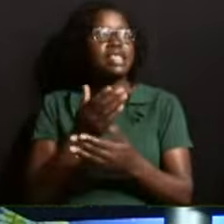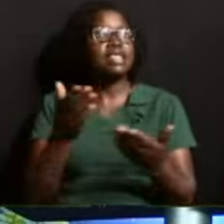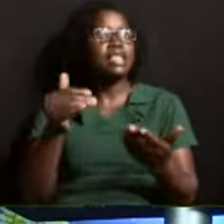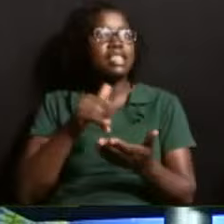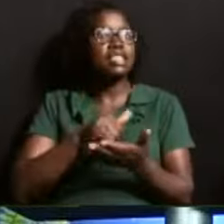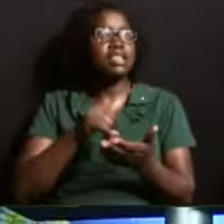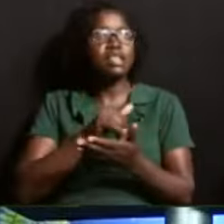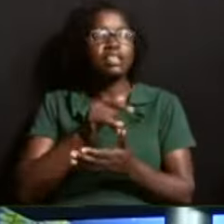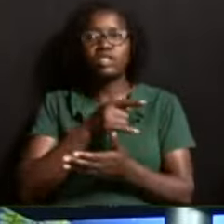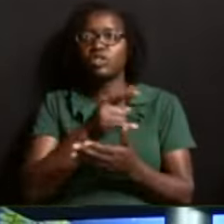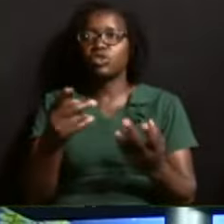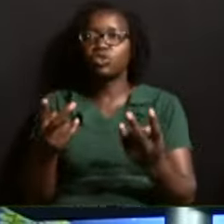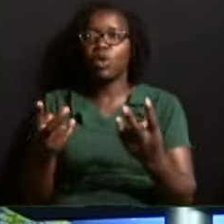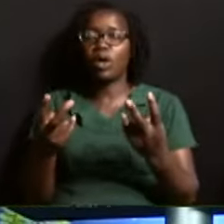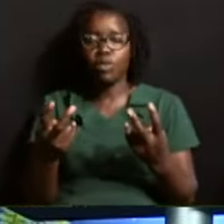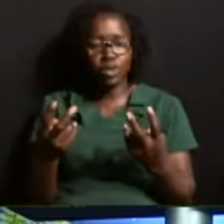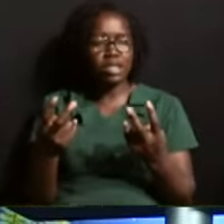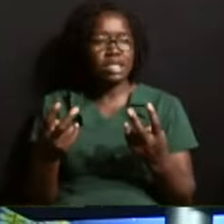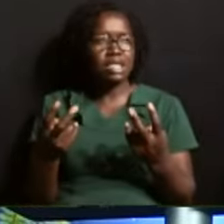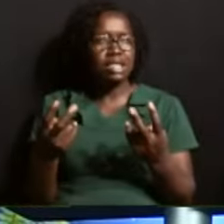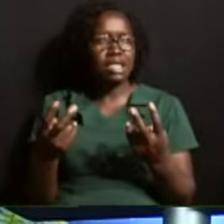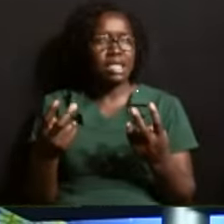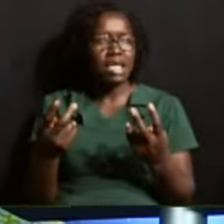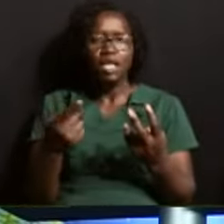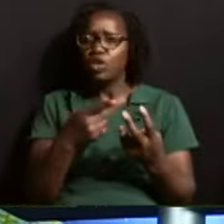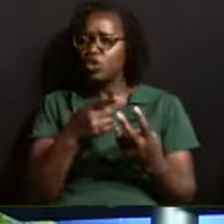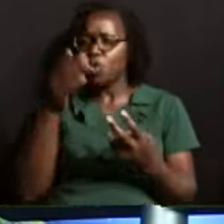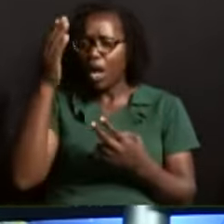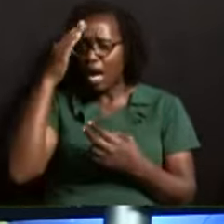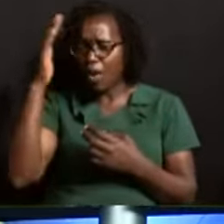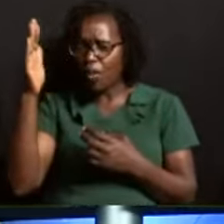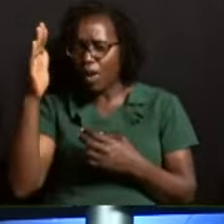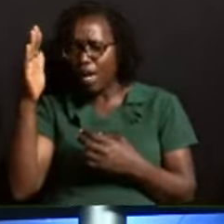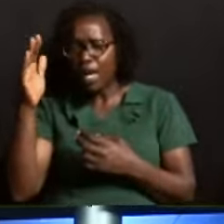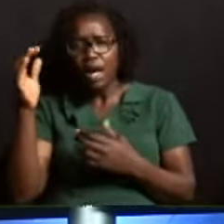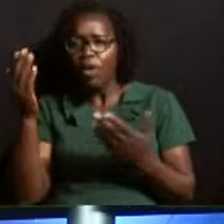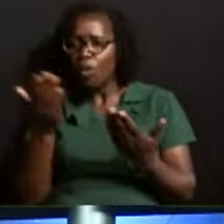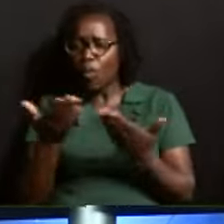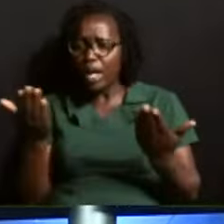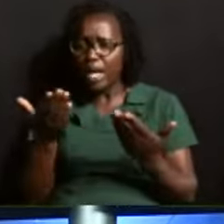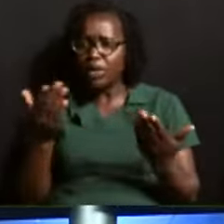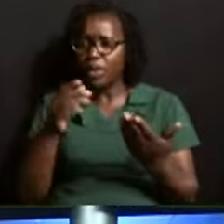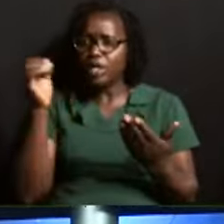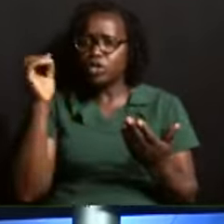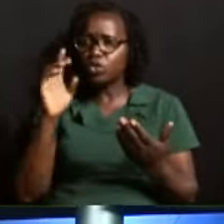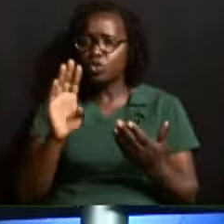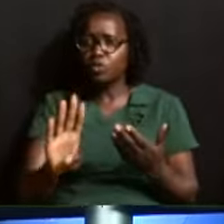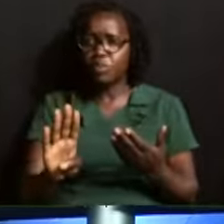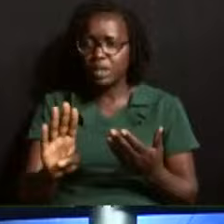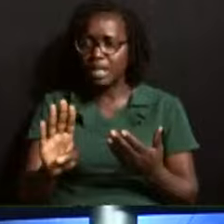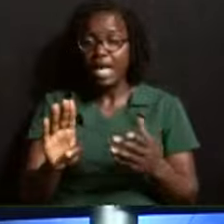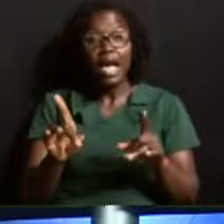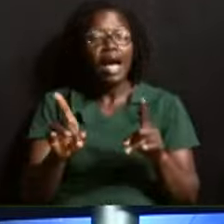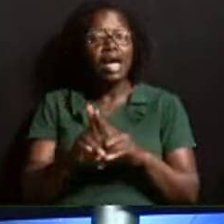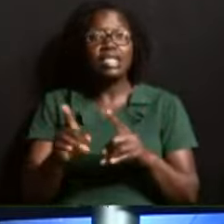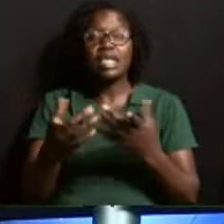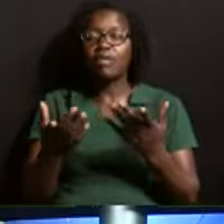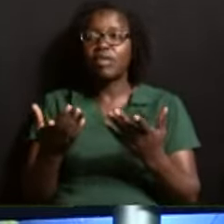those who are watching, are you where you are supposed to be as far as God is concerned?